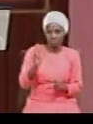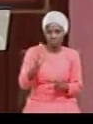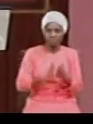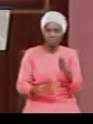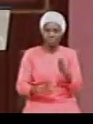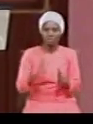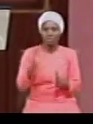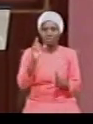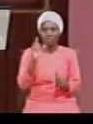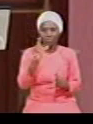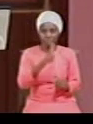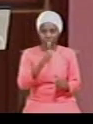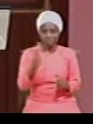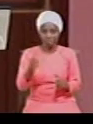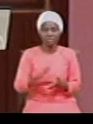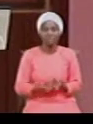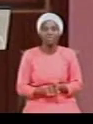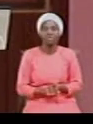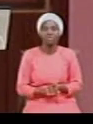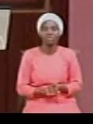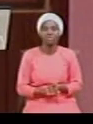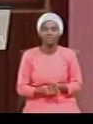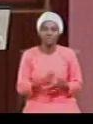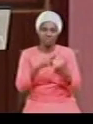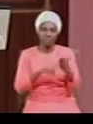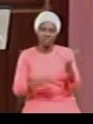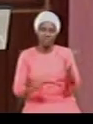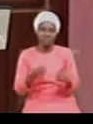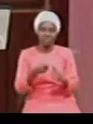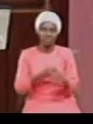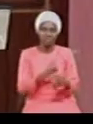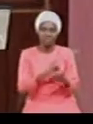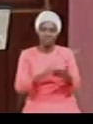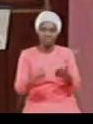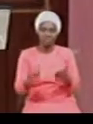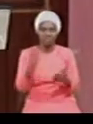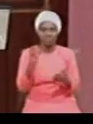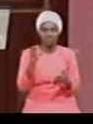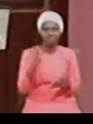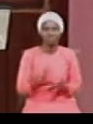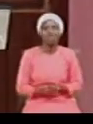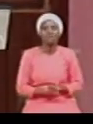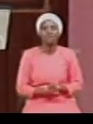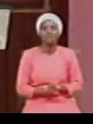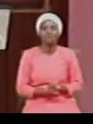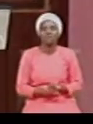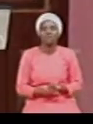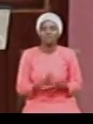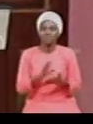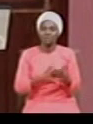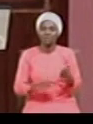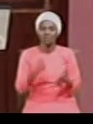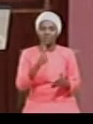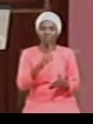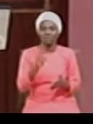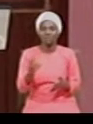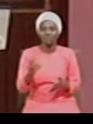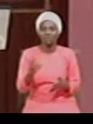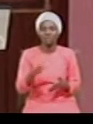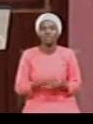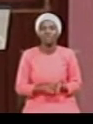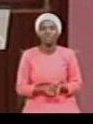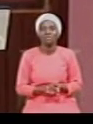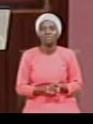chapter 23. I'm reading from verse 12. Job chapter